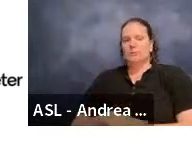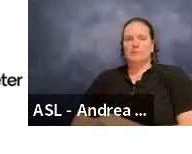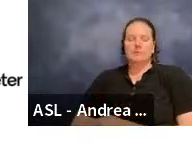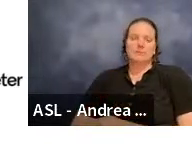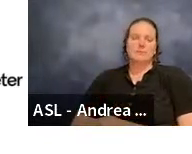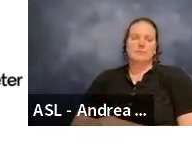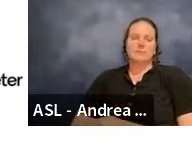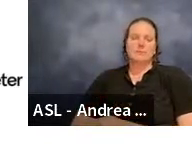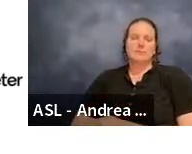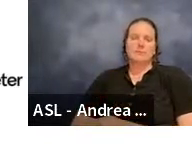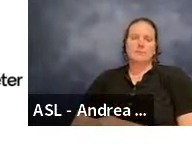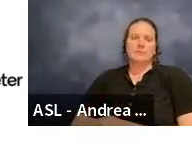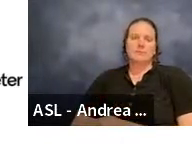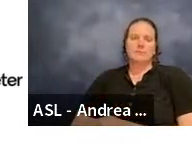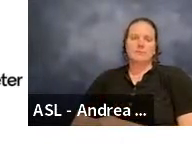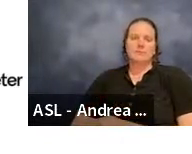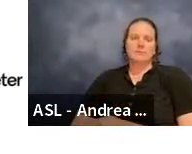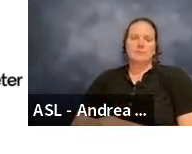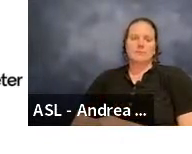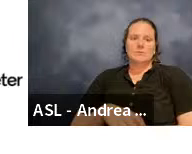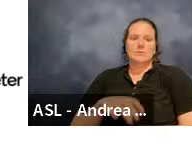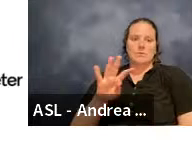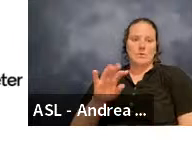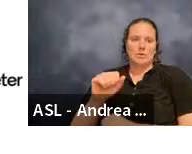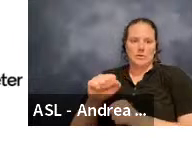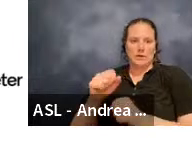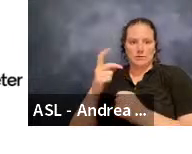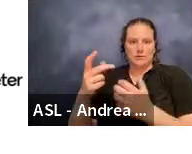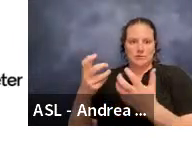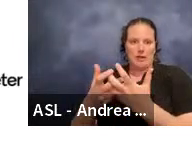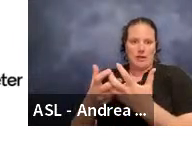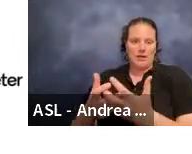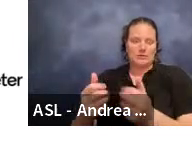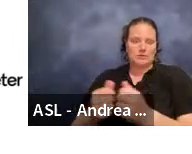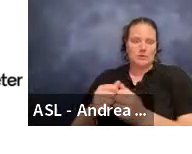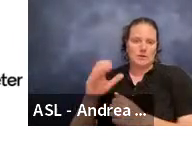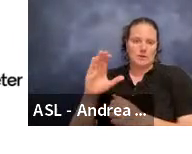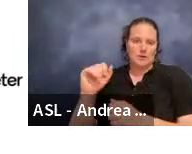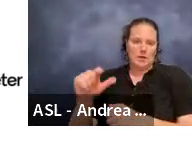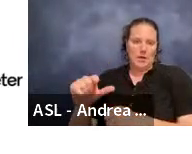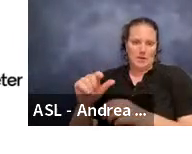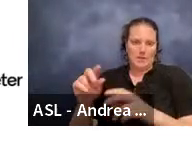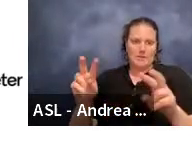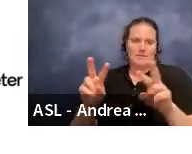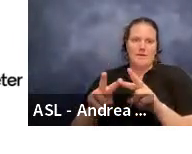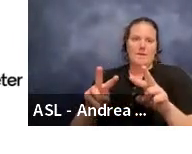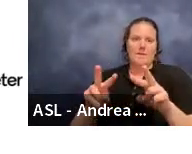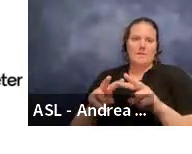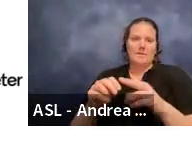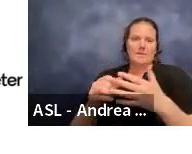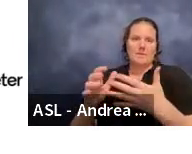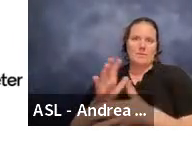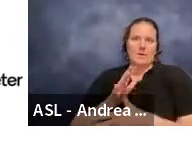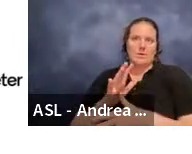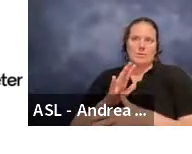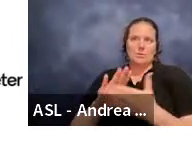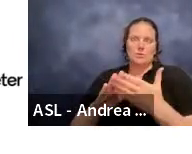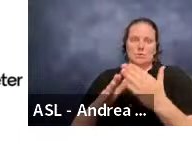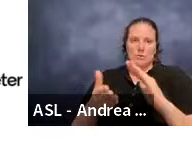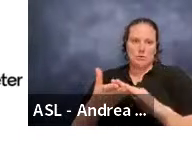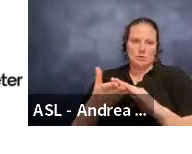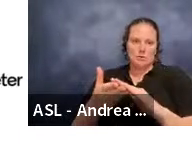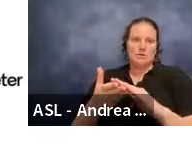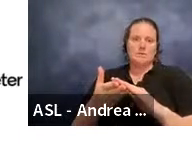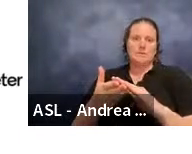These 4 you might see align pretty directly with the CAG's values and priorities, community values and